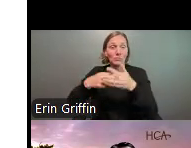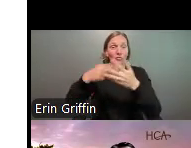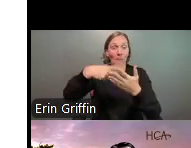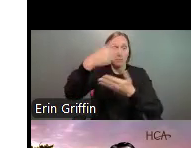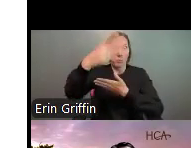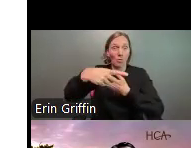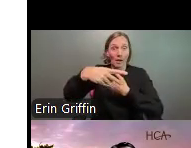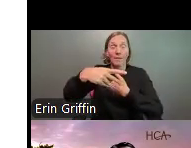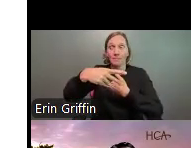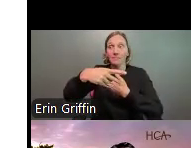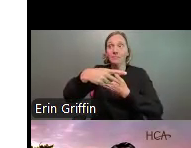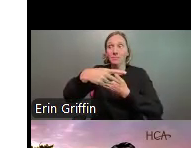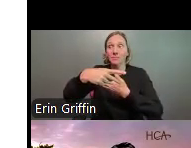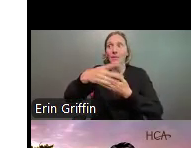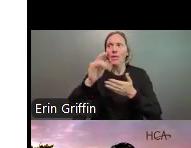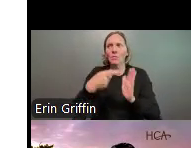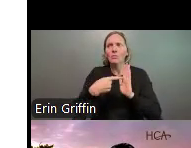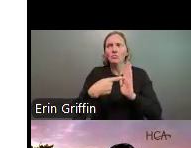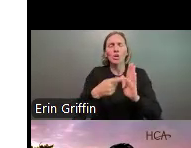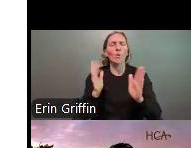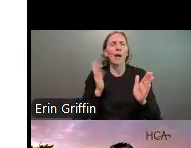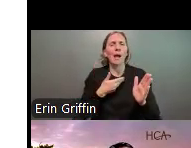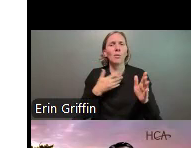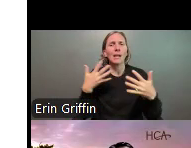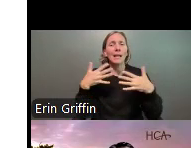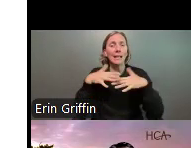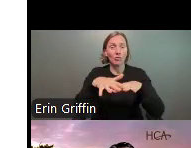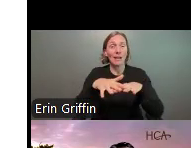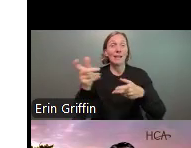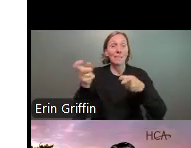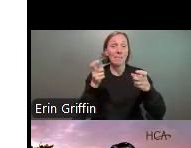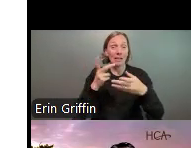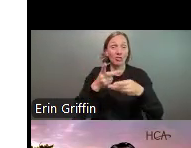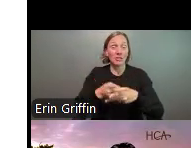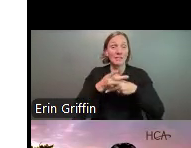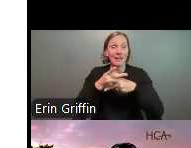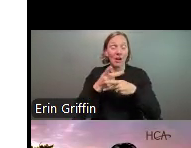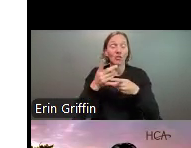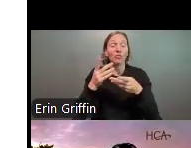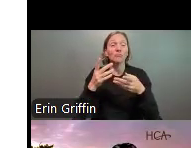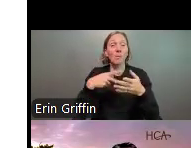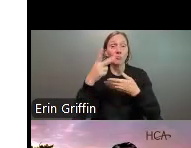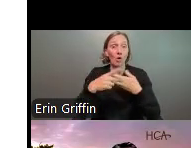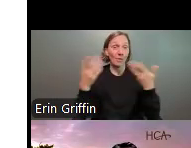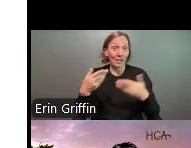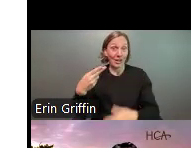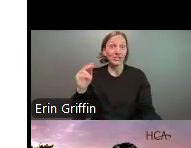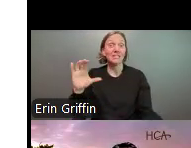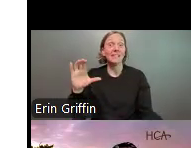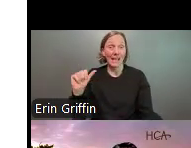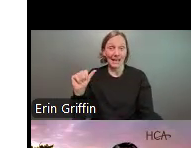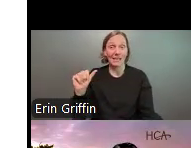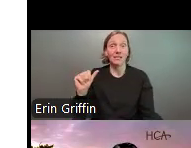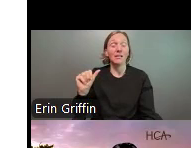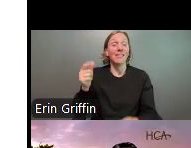that mirrors our integrated managed care program here at the Healthcare Authority. That happened